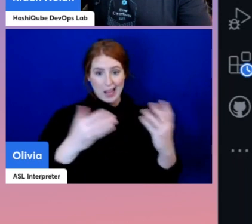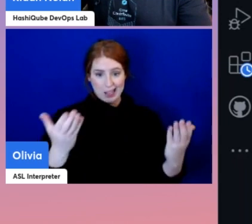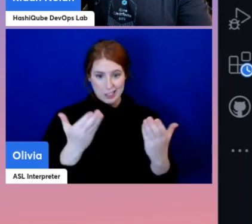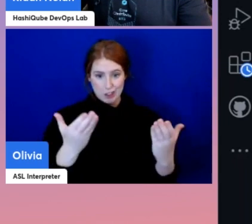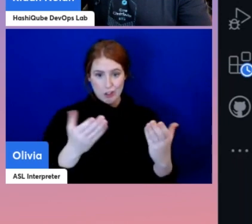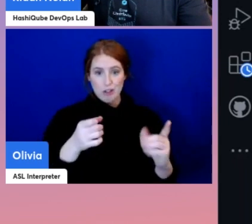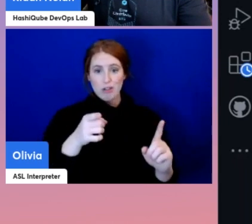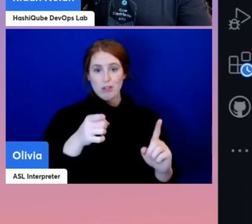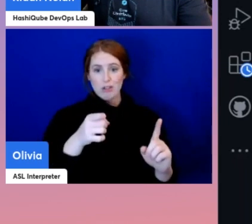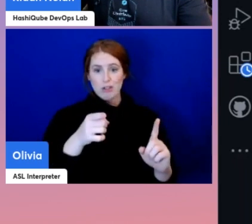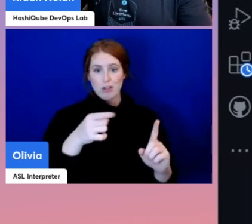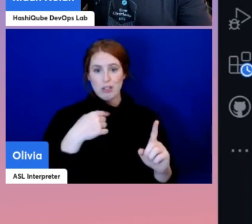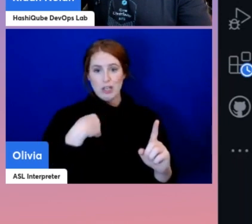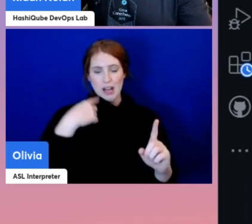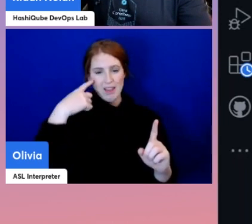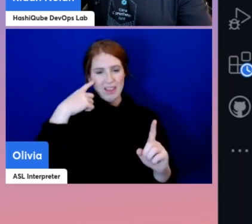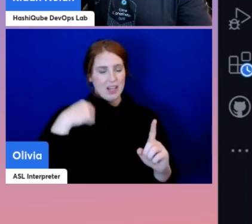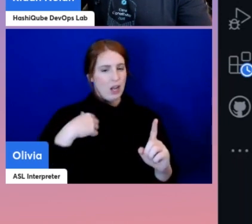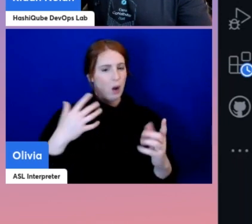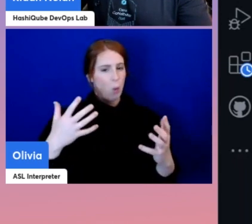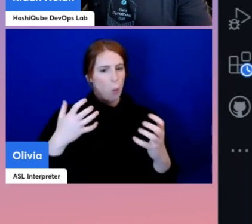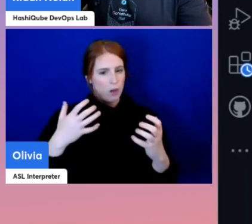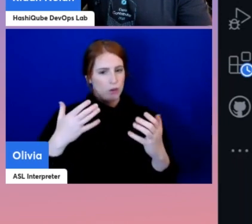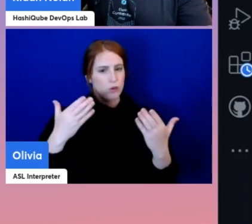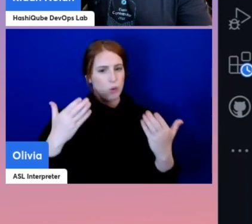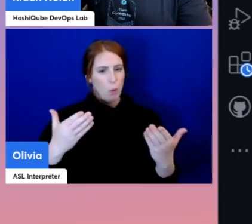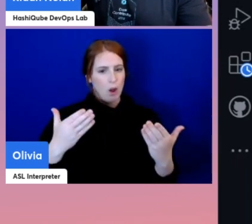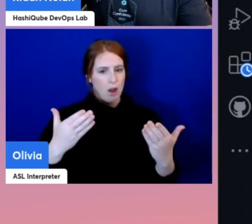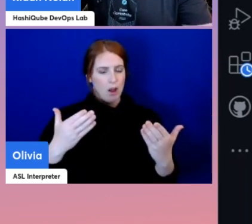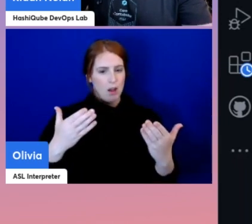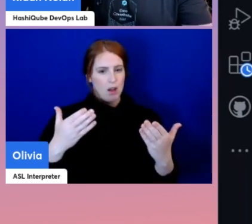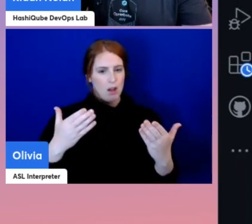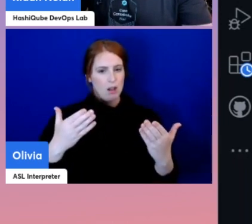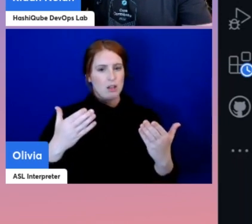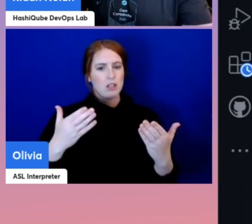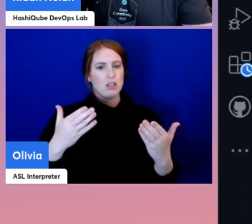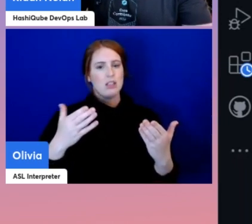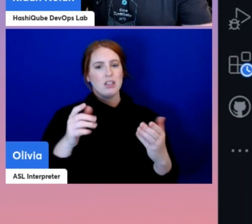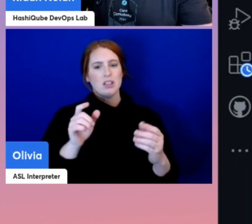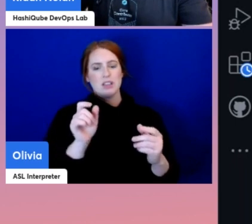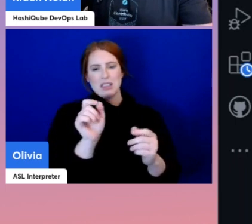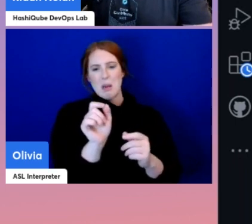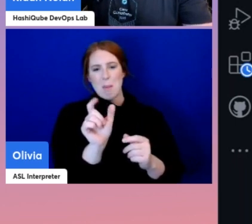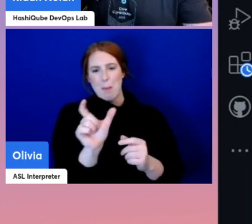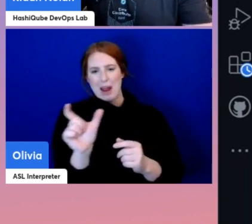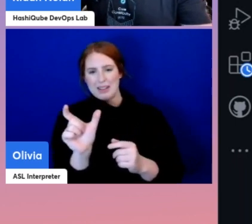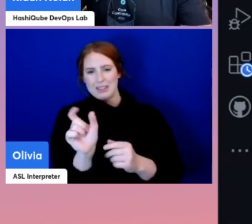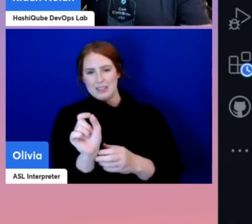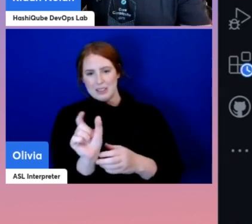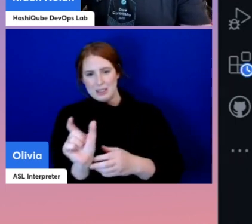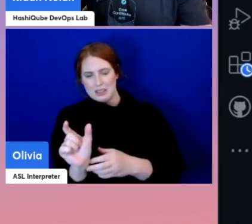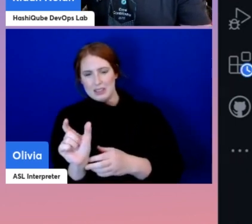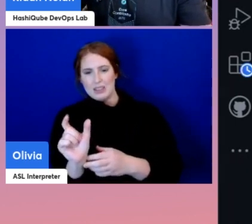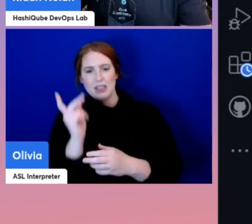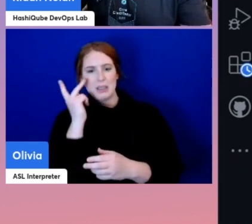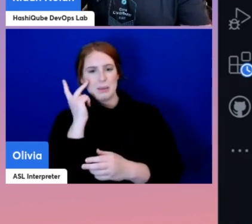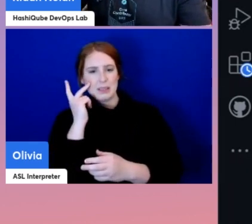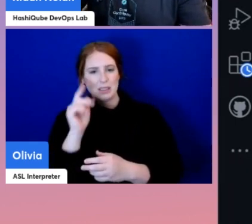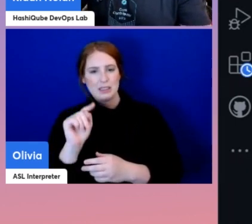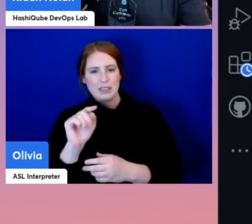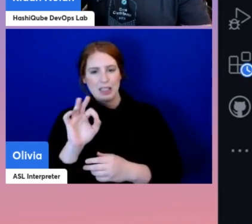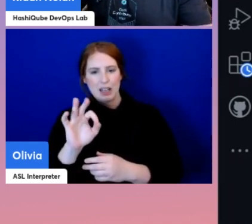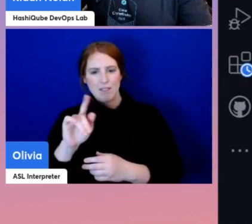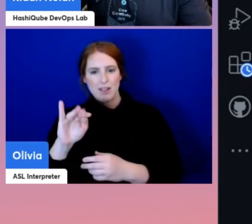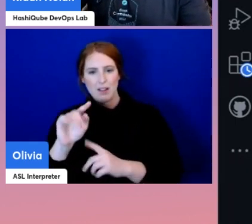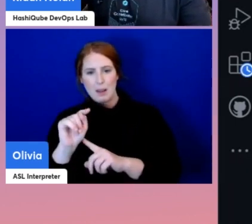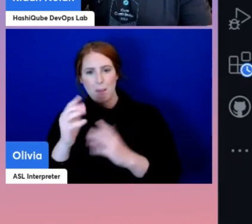and I think I just want to space this weird for us, and let's see if TFEnv fixes this for us.